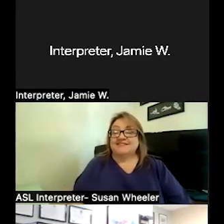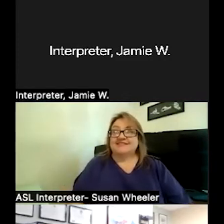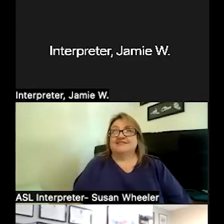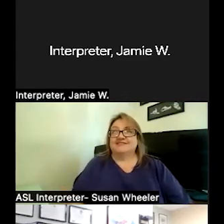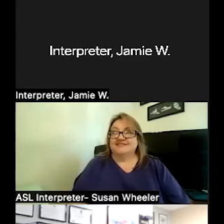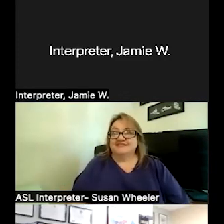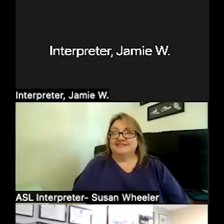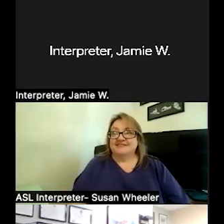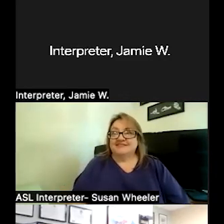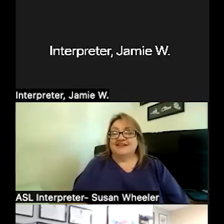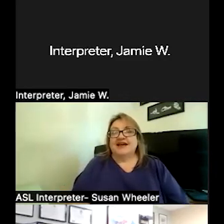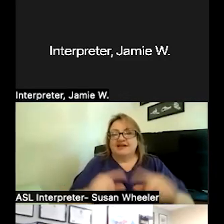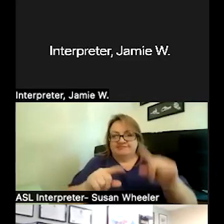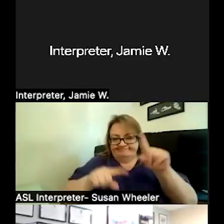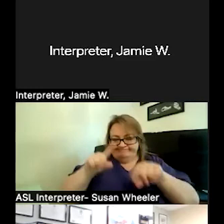And the various